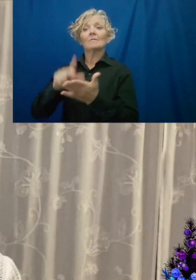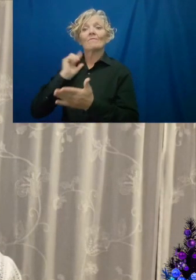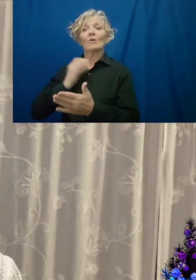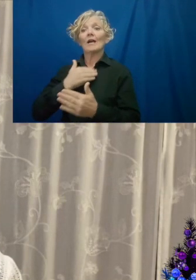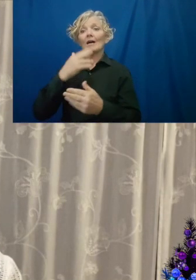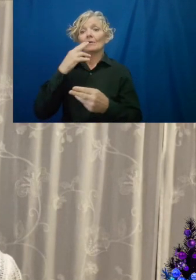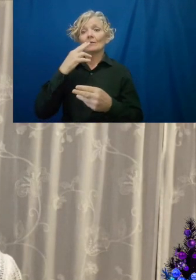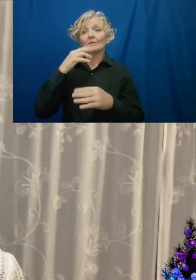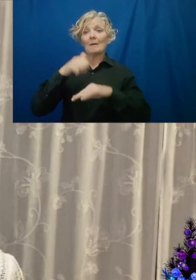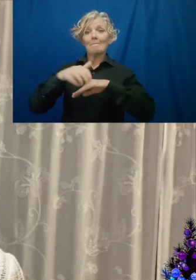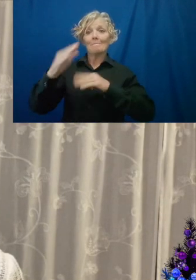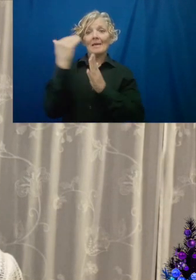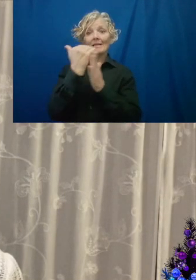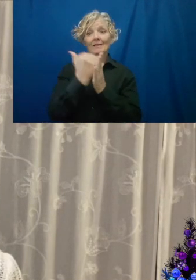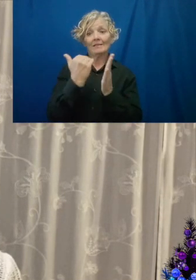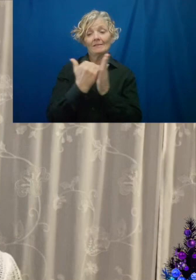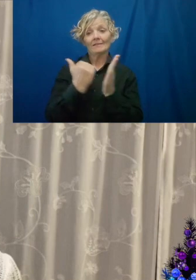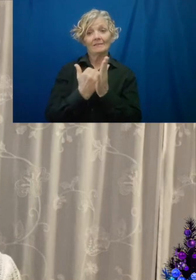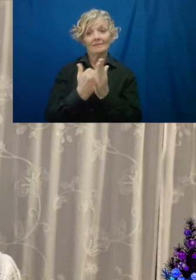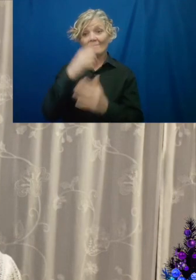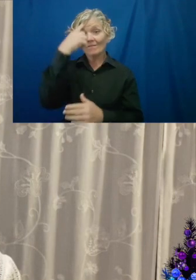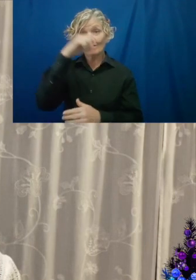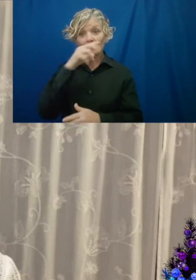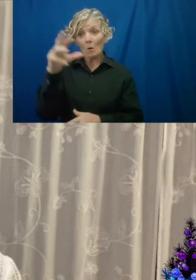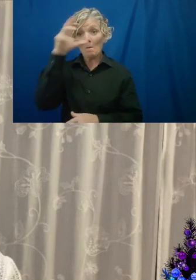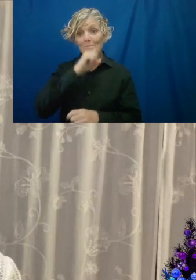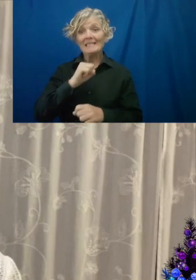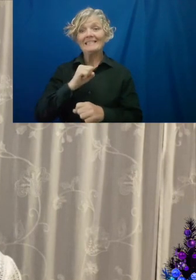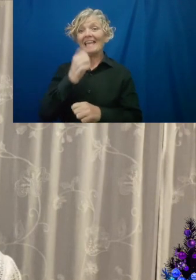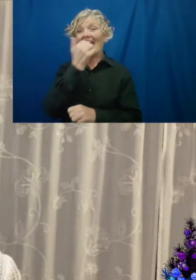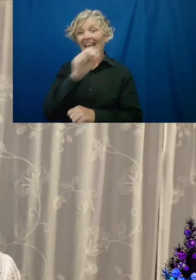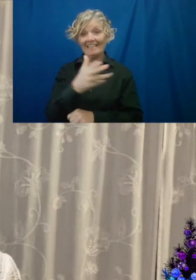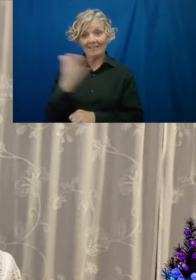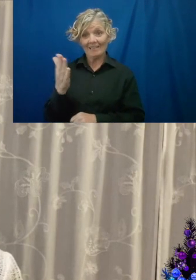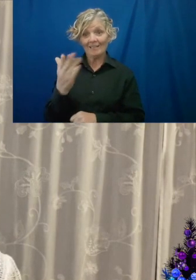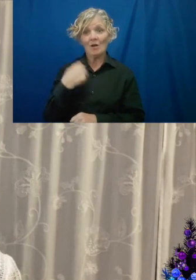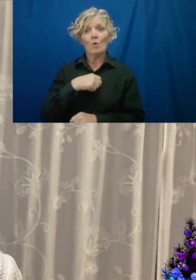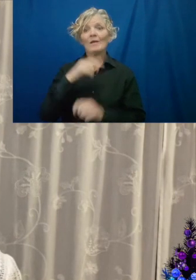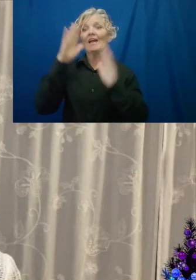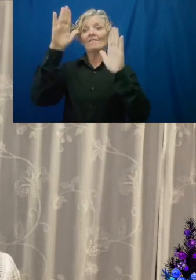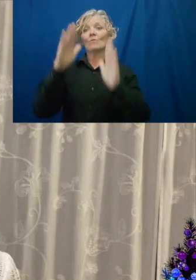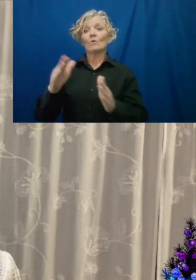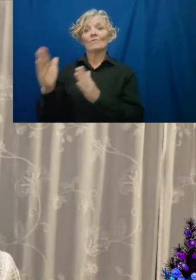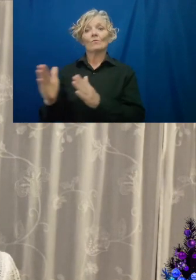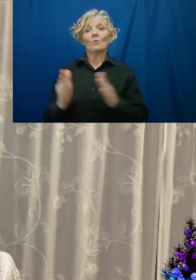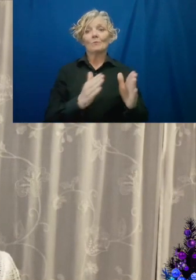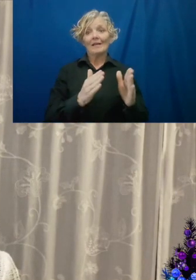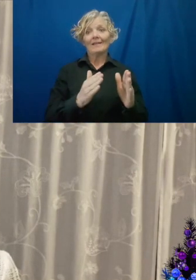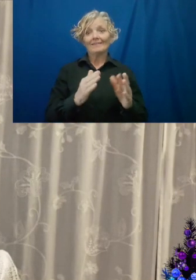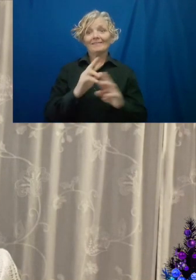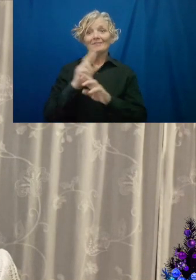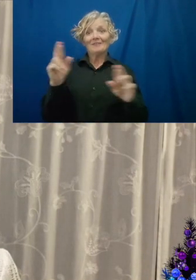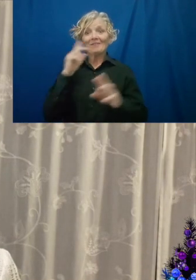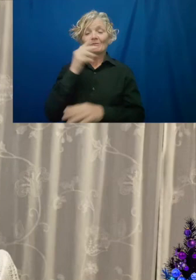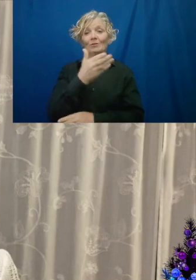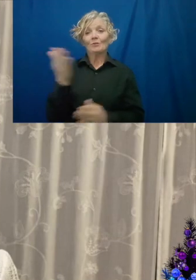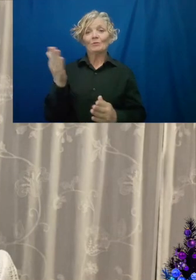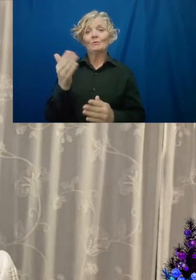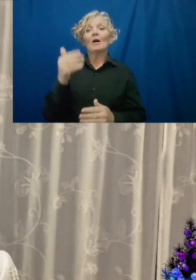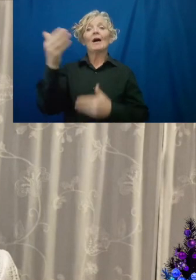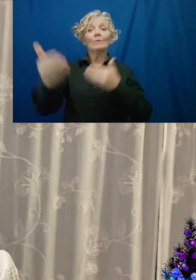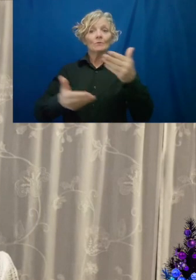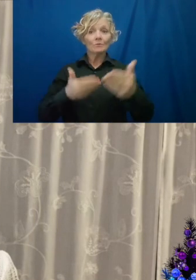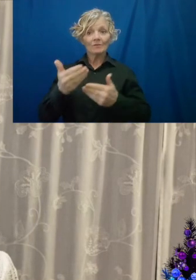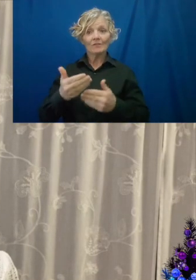thing, because we have some wonderful plans in store. Finally, I'd like to introduce our final song of the